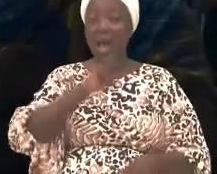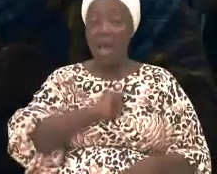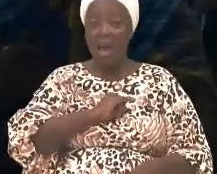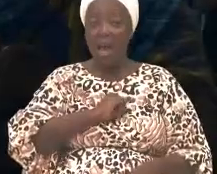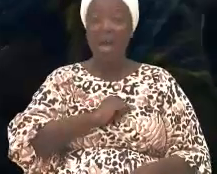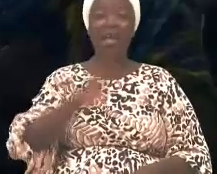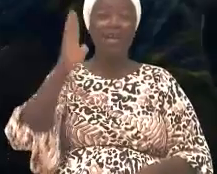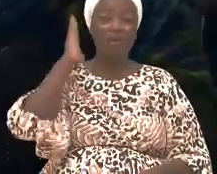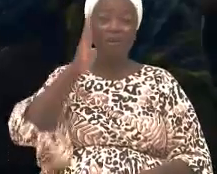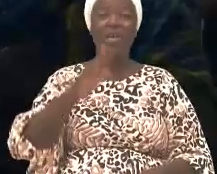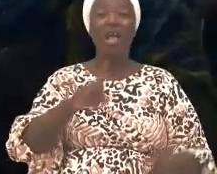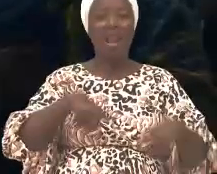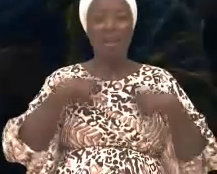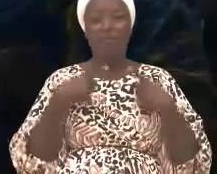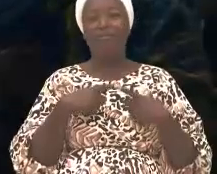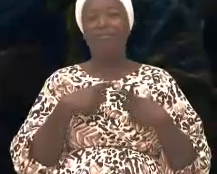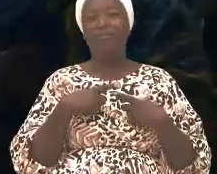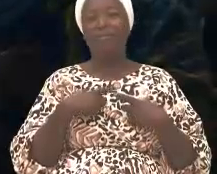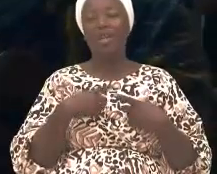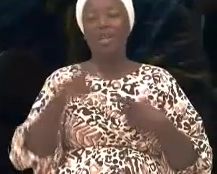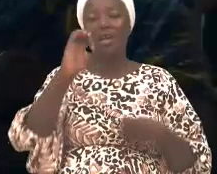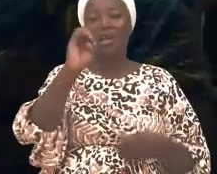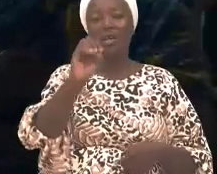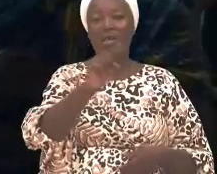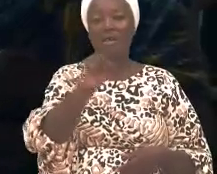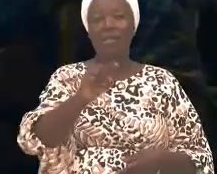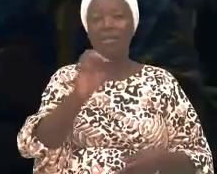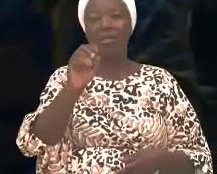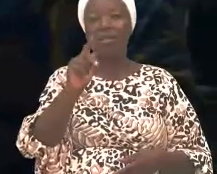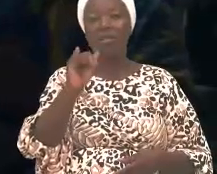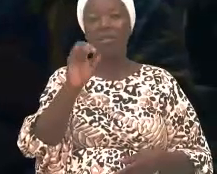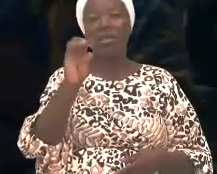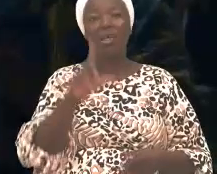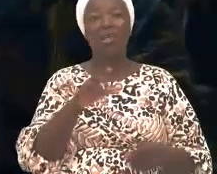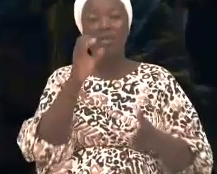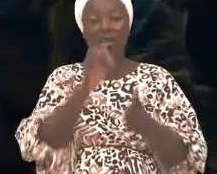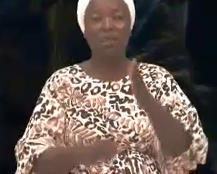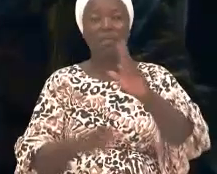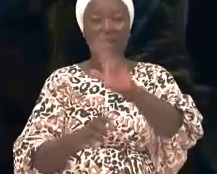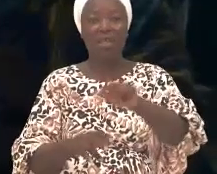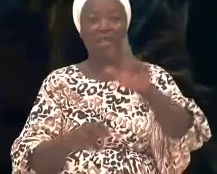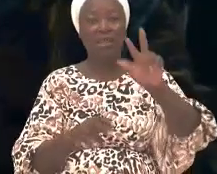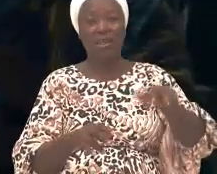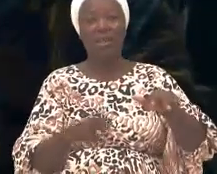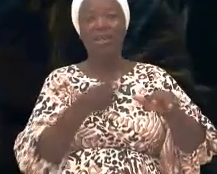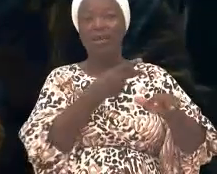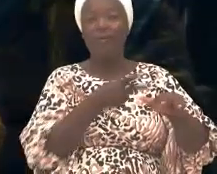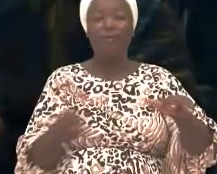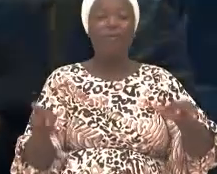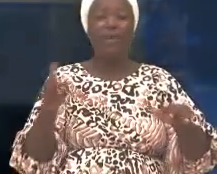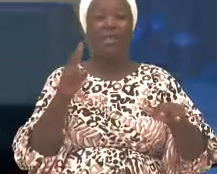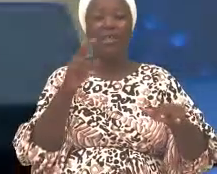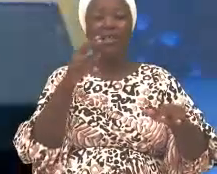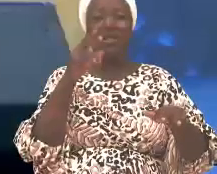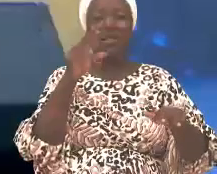live. Ezekiel chapter 33, verse 15. In Ezekiel chapter 33,